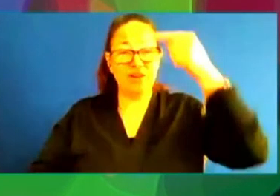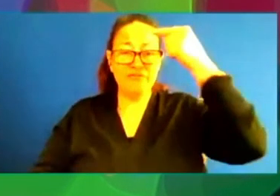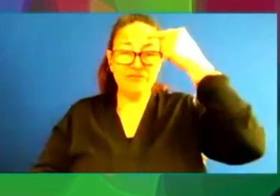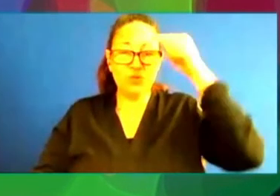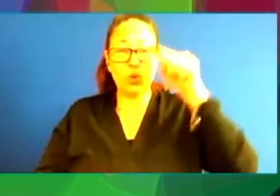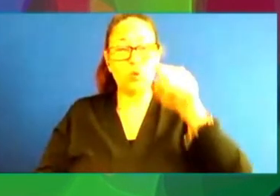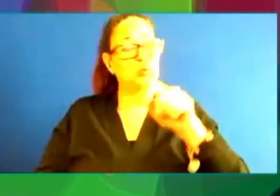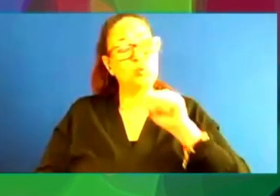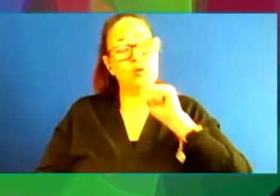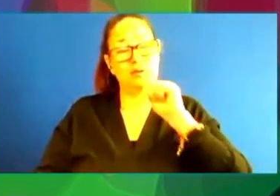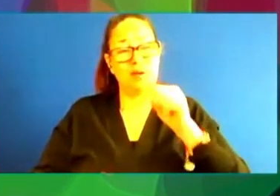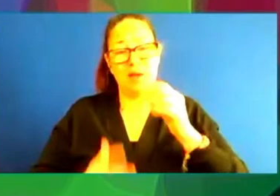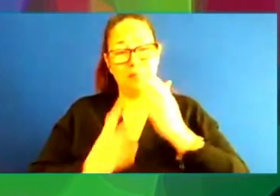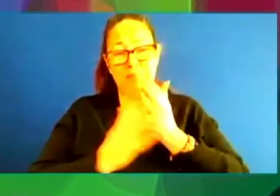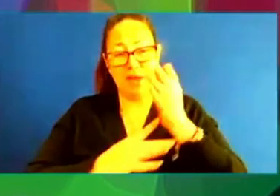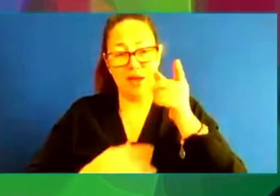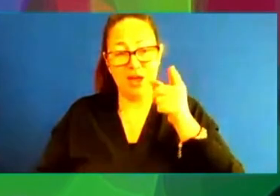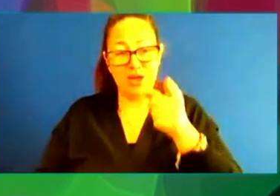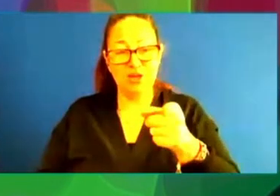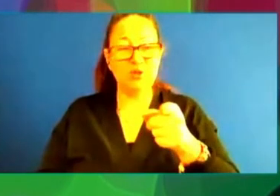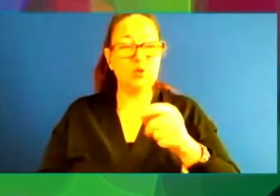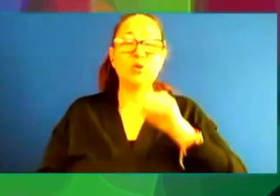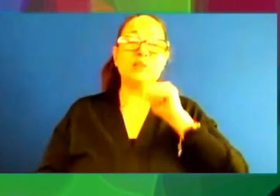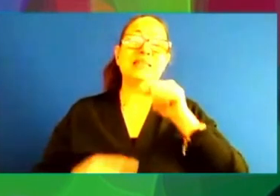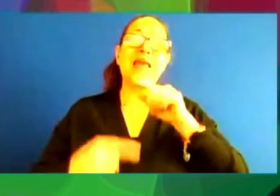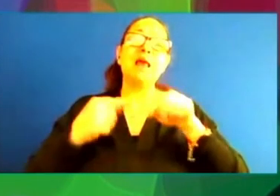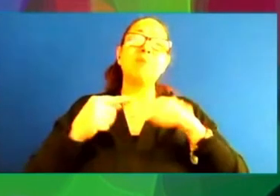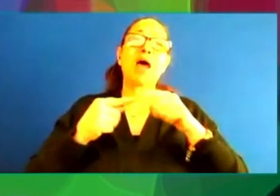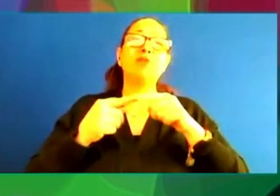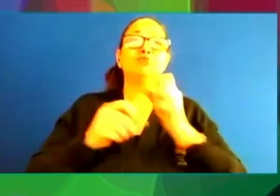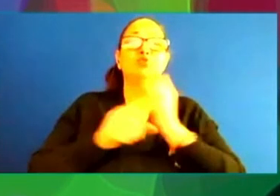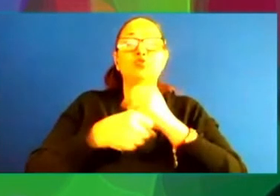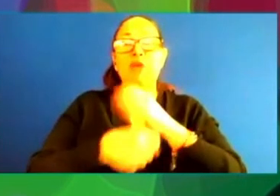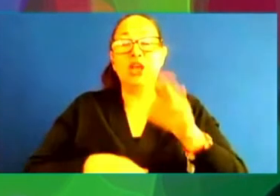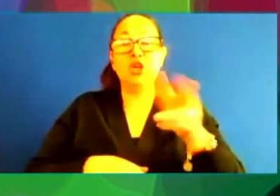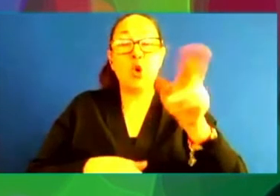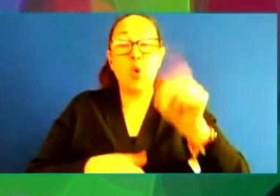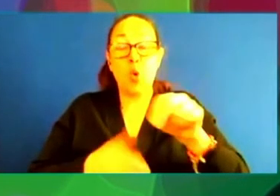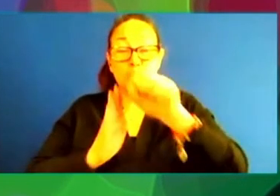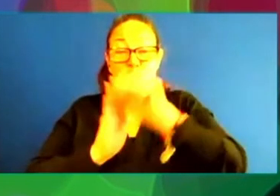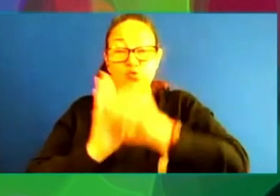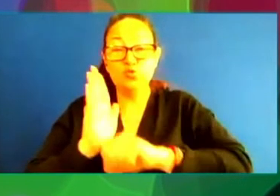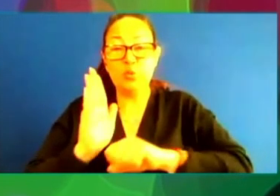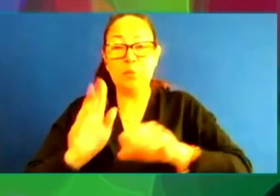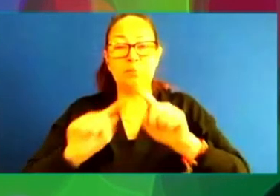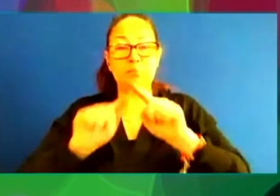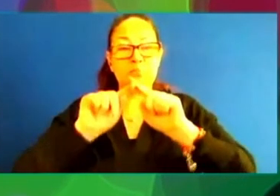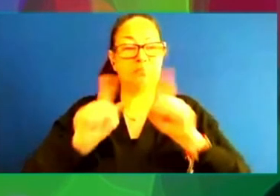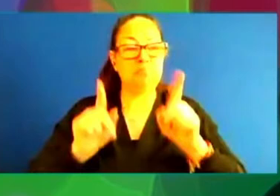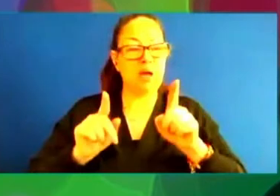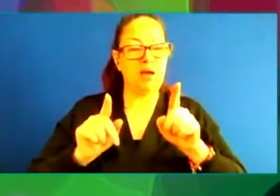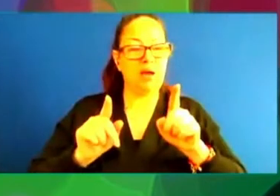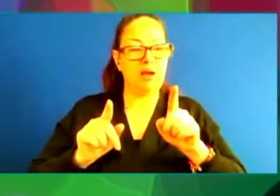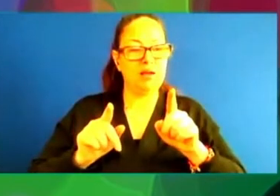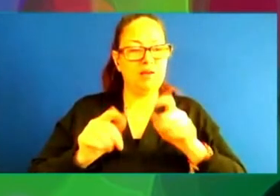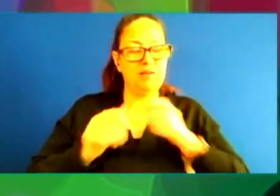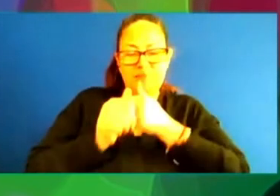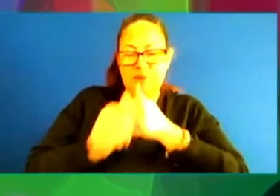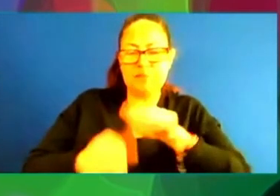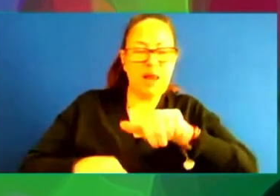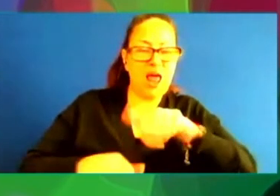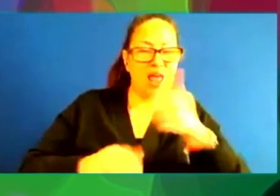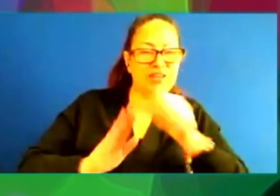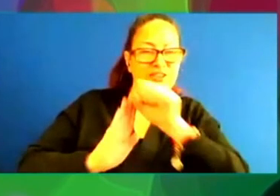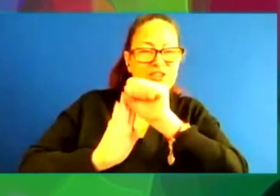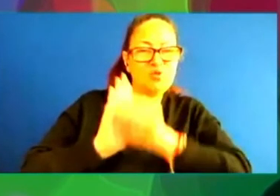you. So it's not just about creating your own scripts, it's also attending critically to other scripts, right? And so that the